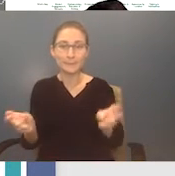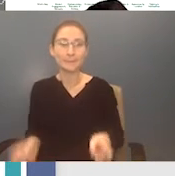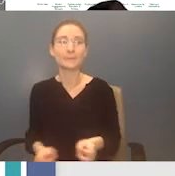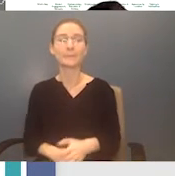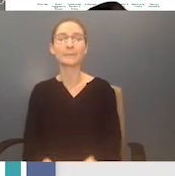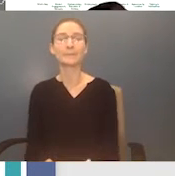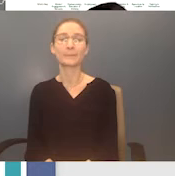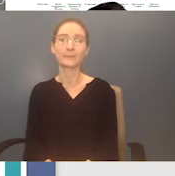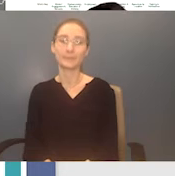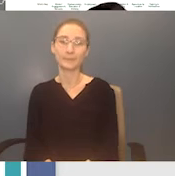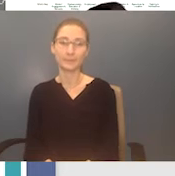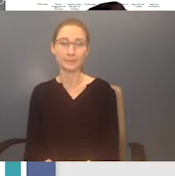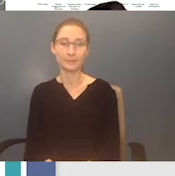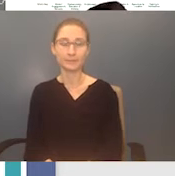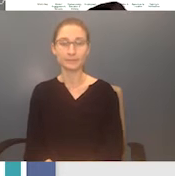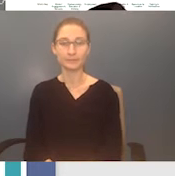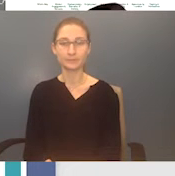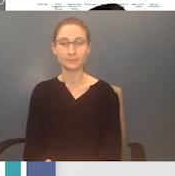question.